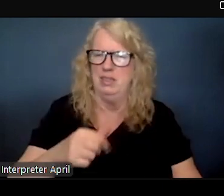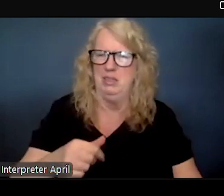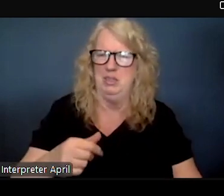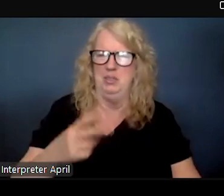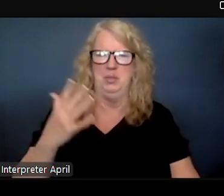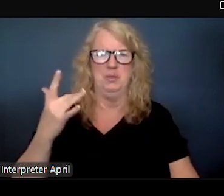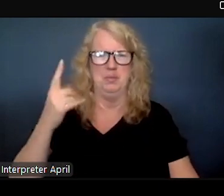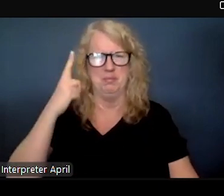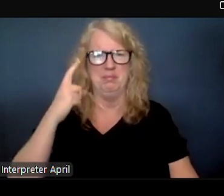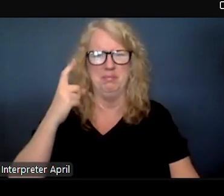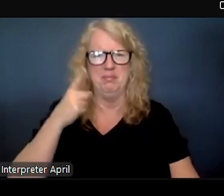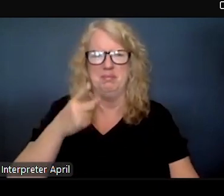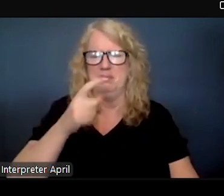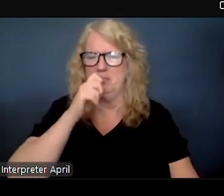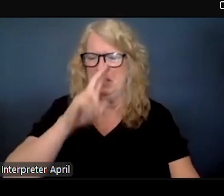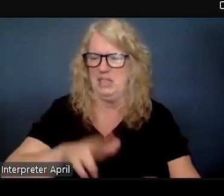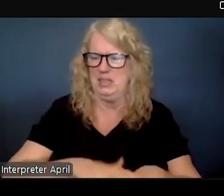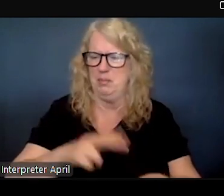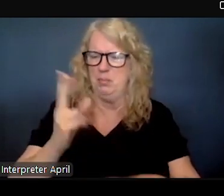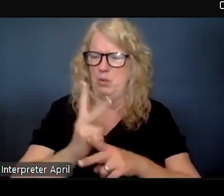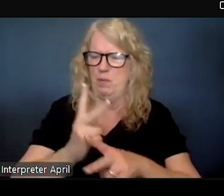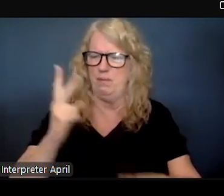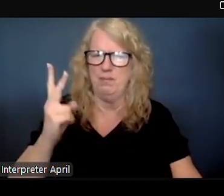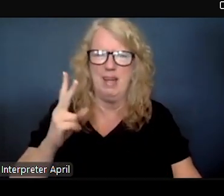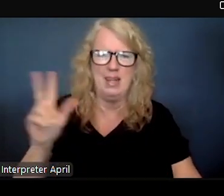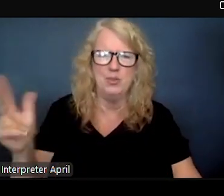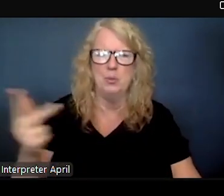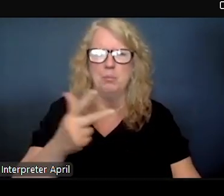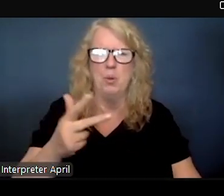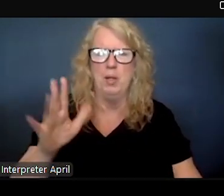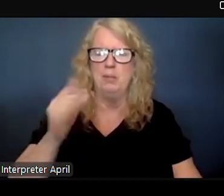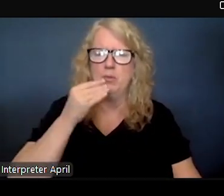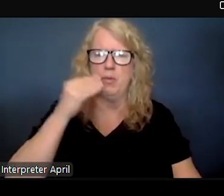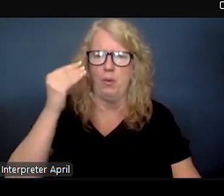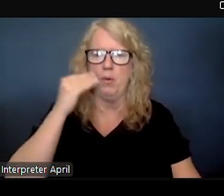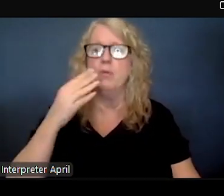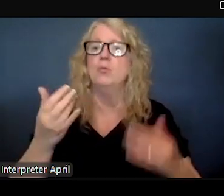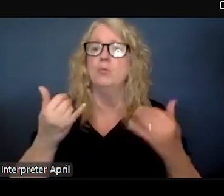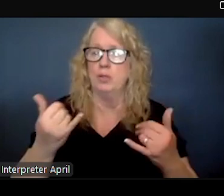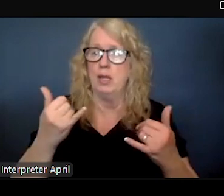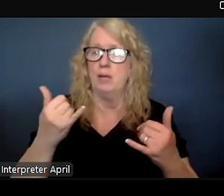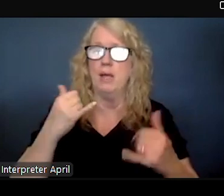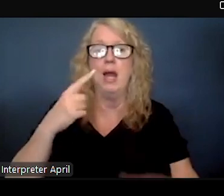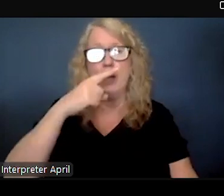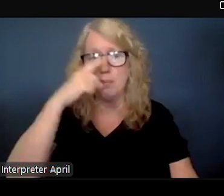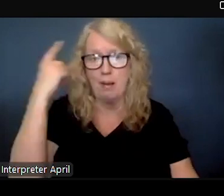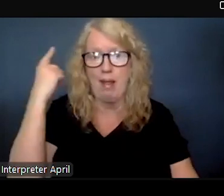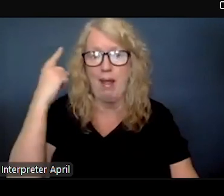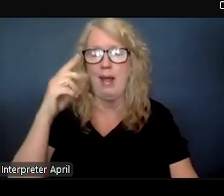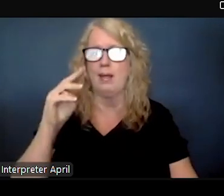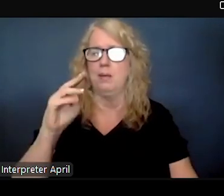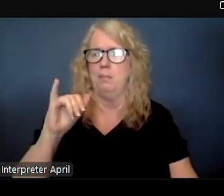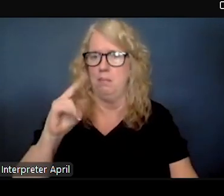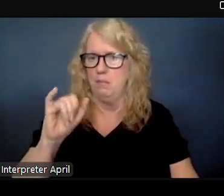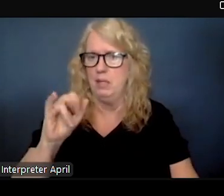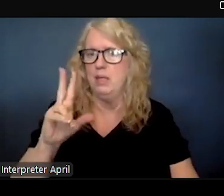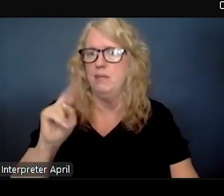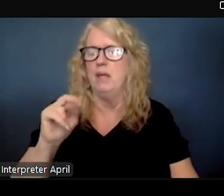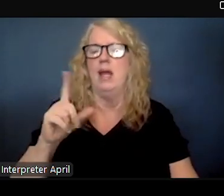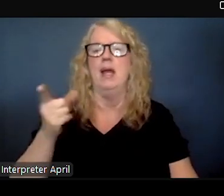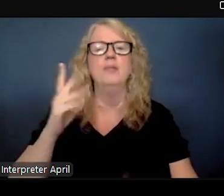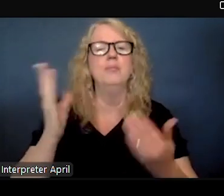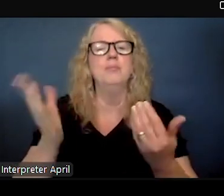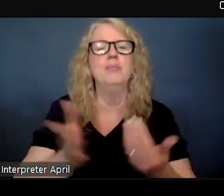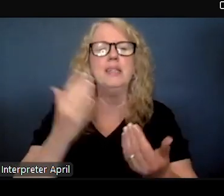like, that's not a typical van to pull up to this individual's home. So we now have black minivans that make it very easy